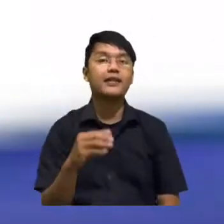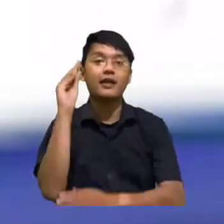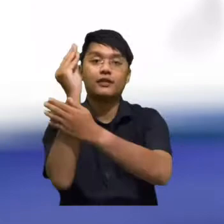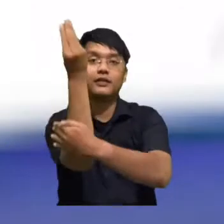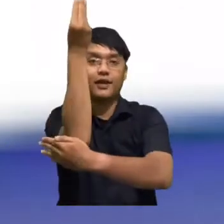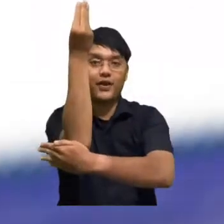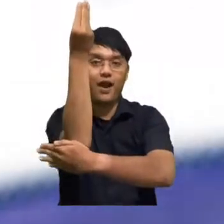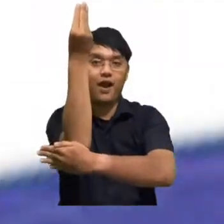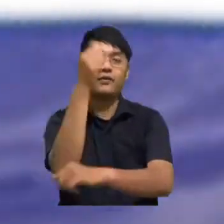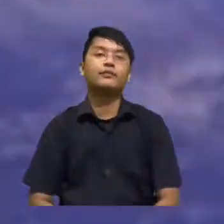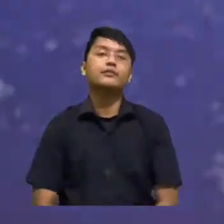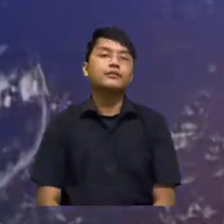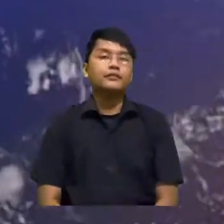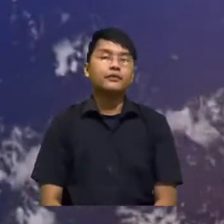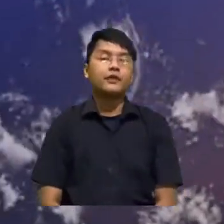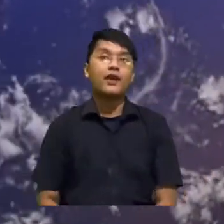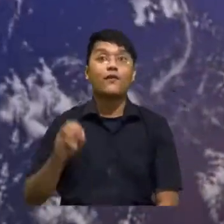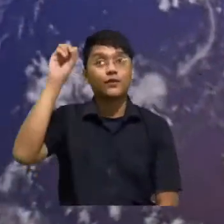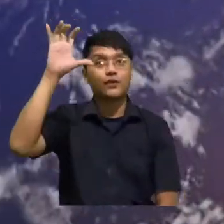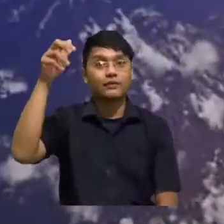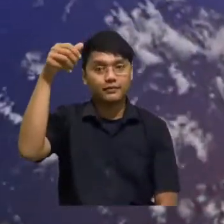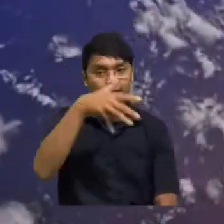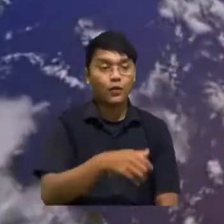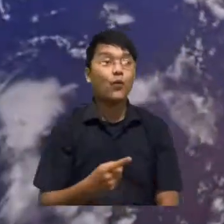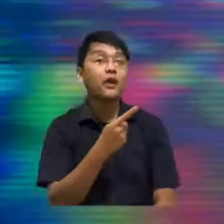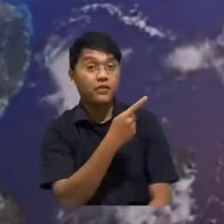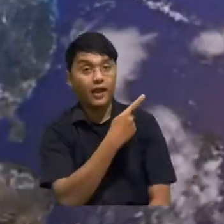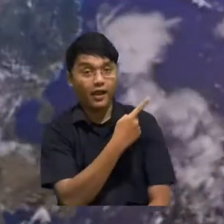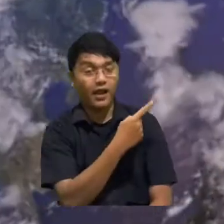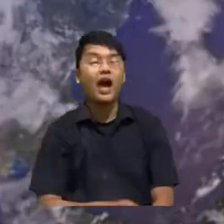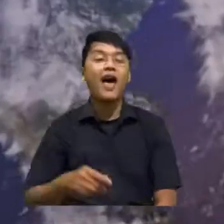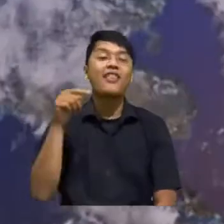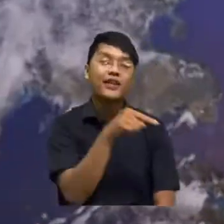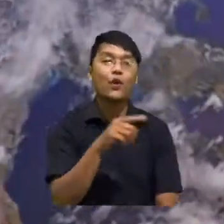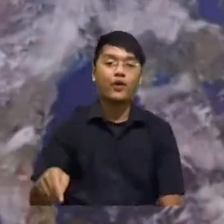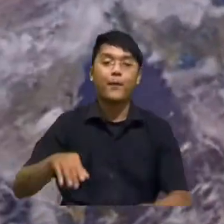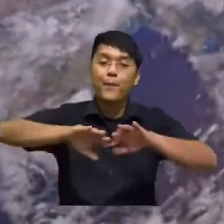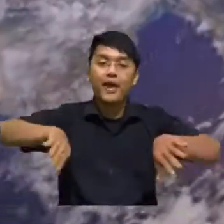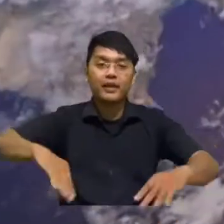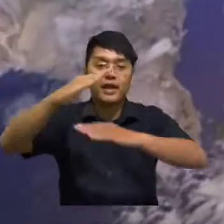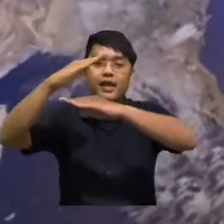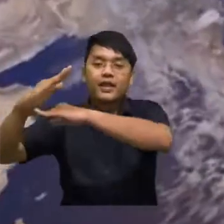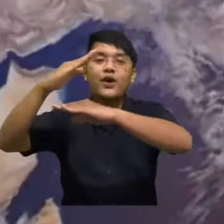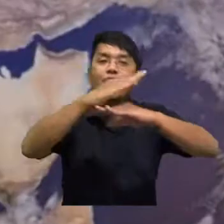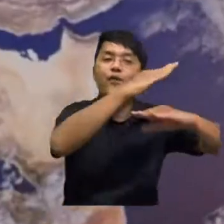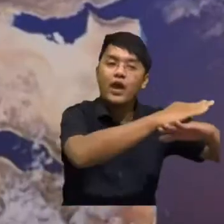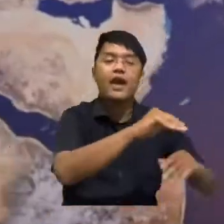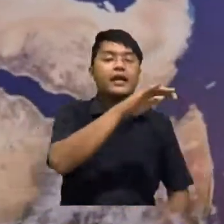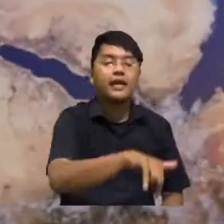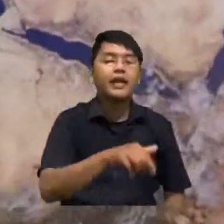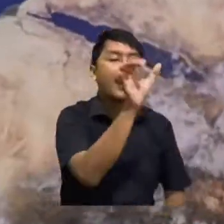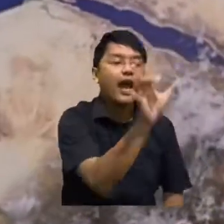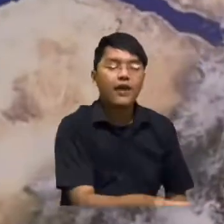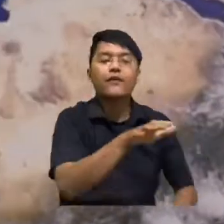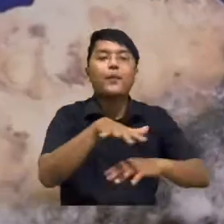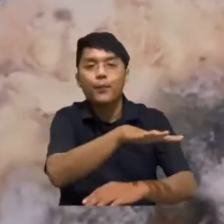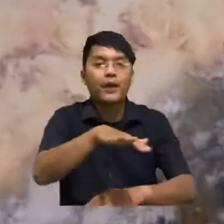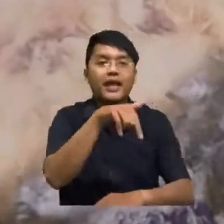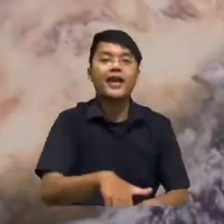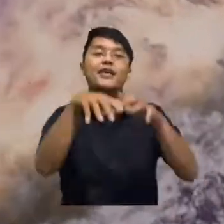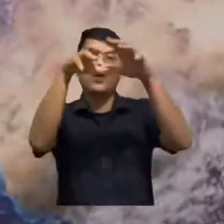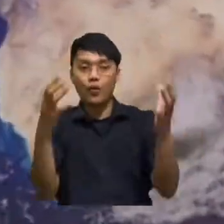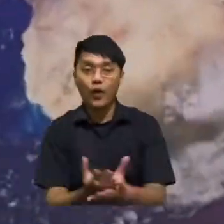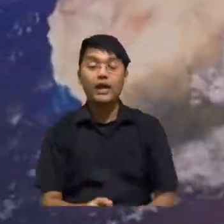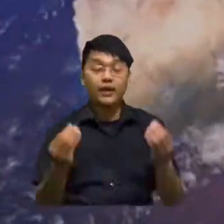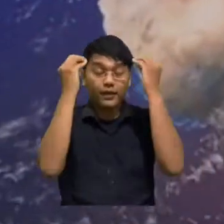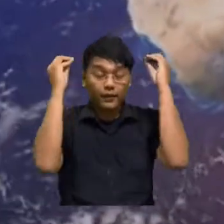Jakarta. If sunlight was at depth, this will make different viewing angles in every place in the world.